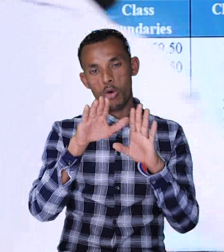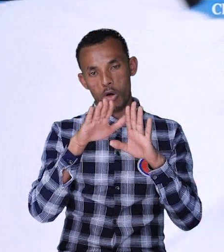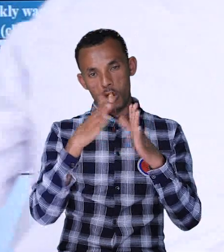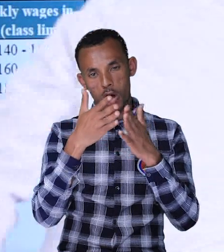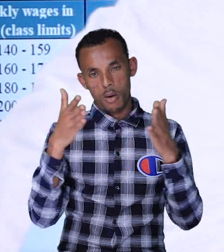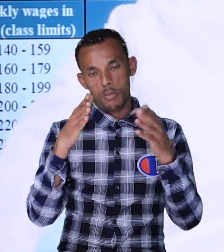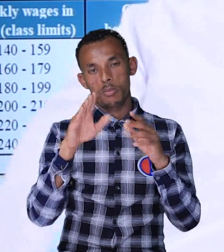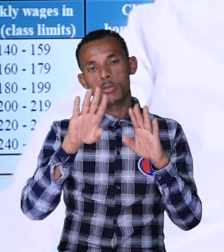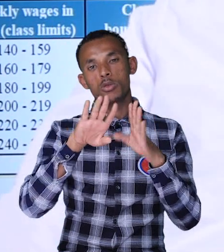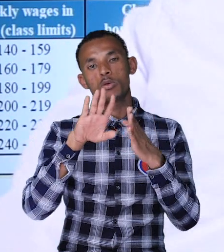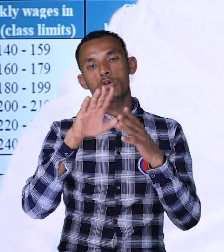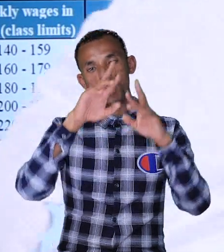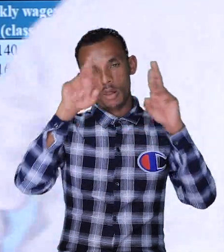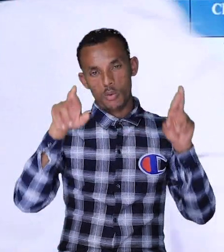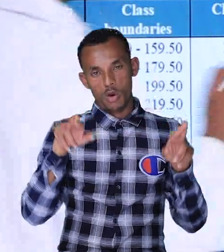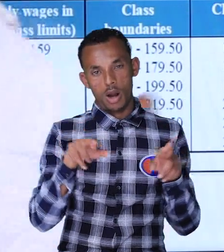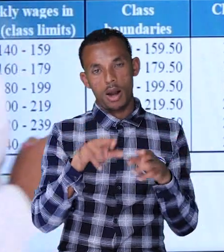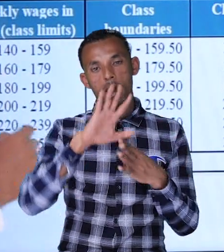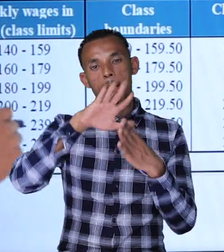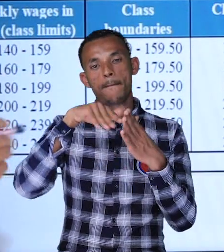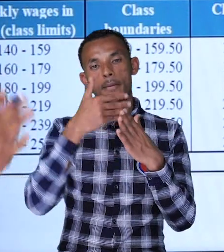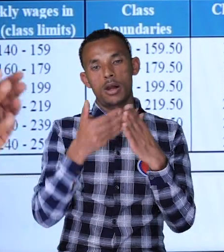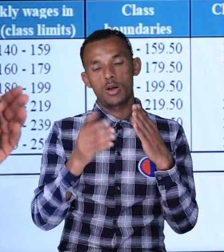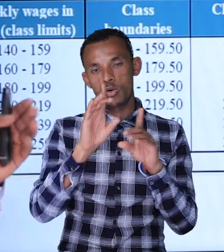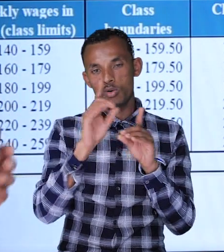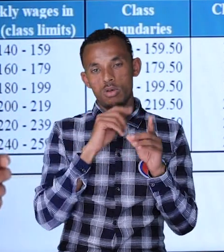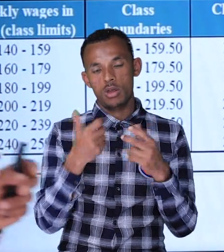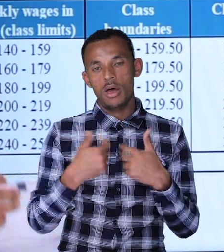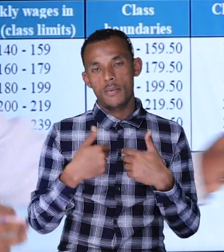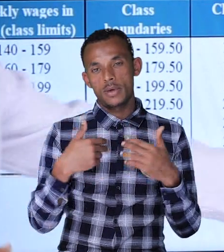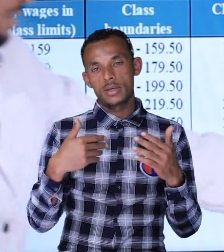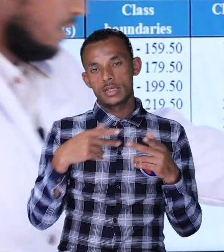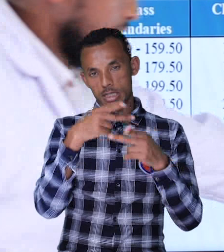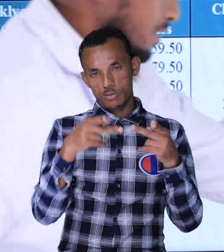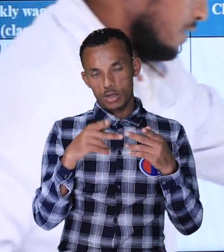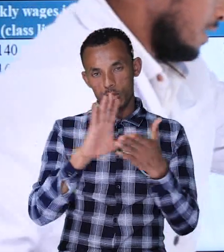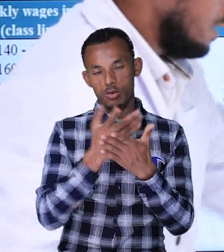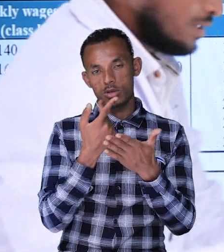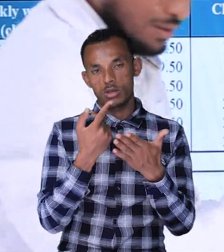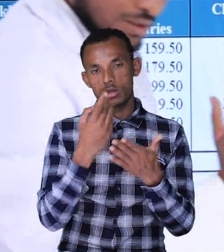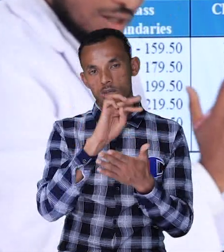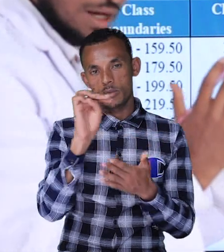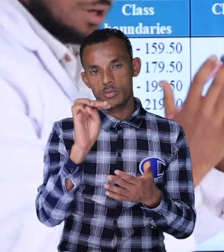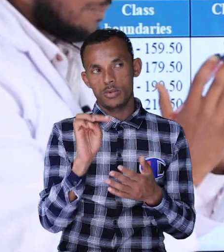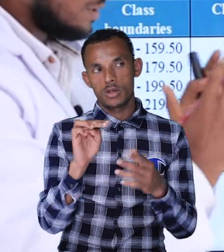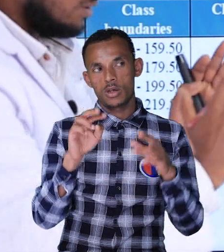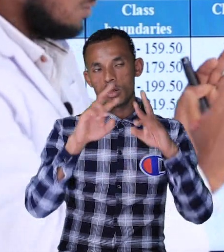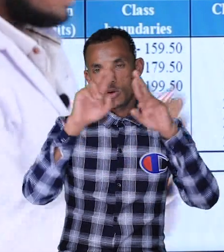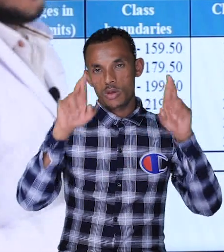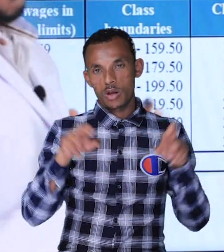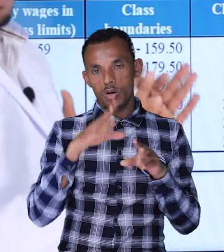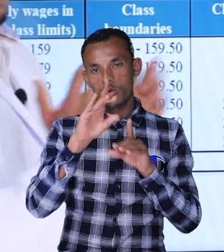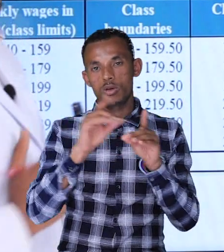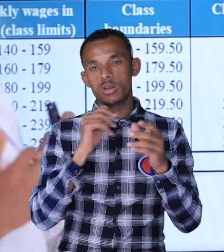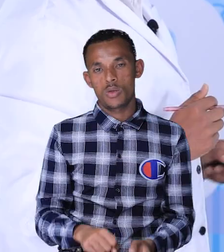the rectangular bars. The rectangular bars do not have a space between them. As you can see, the rectangular bars do